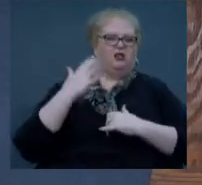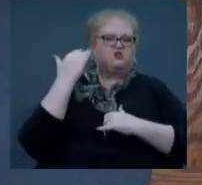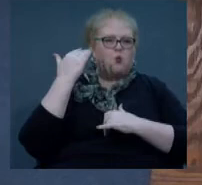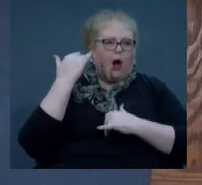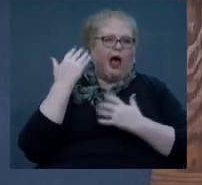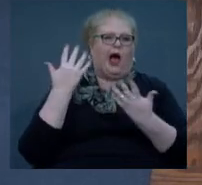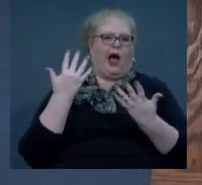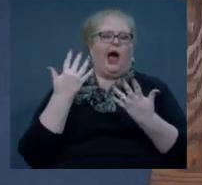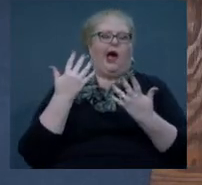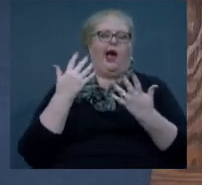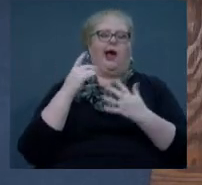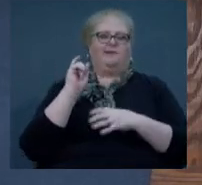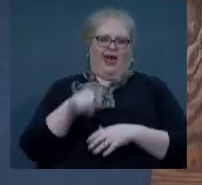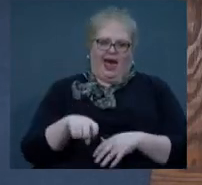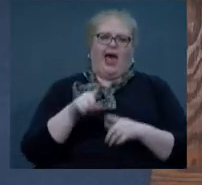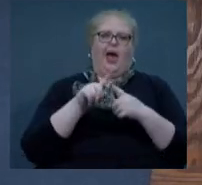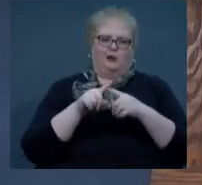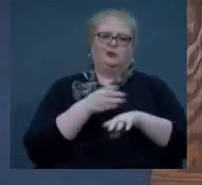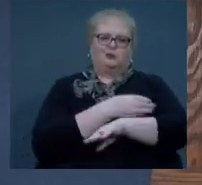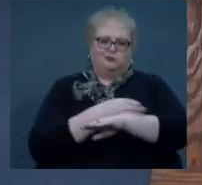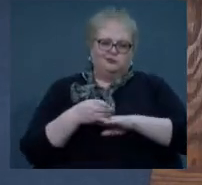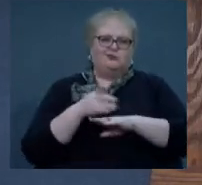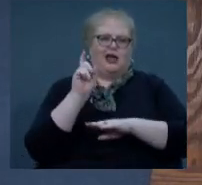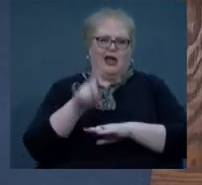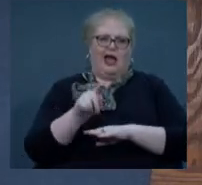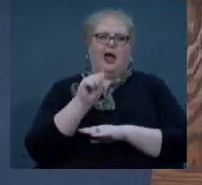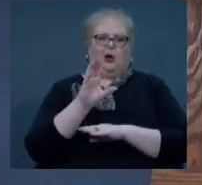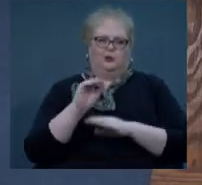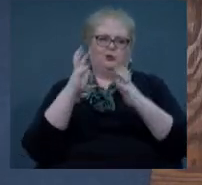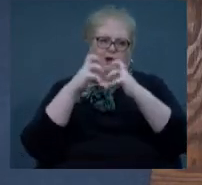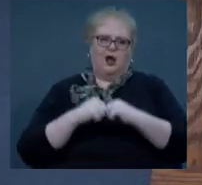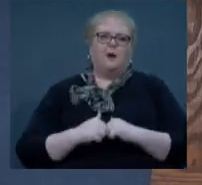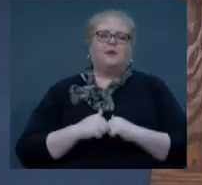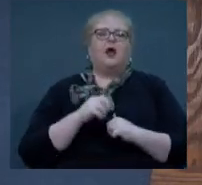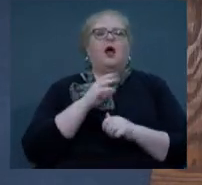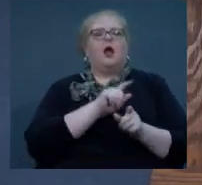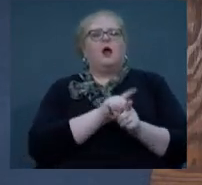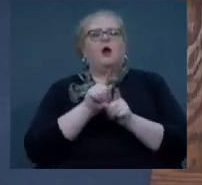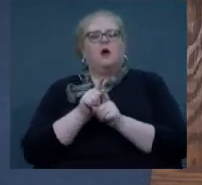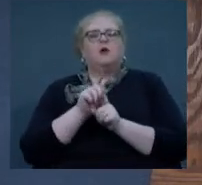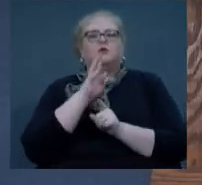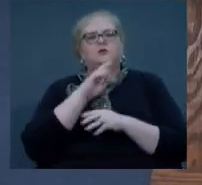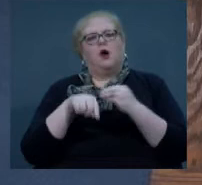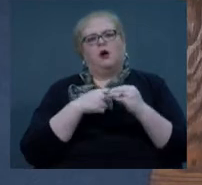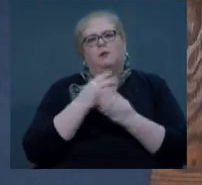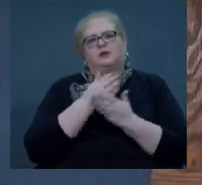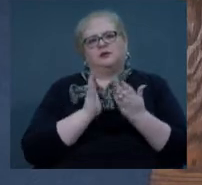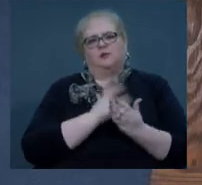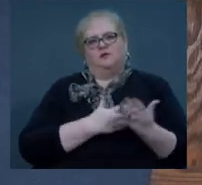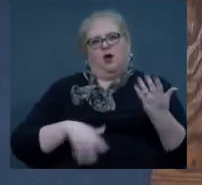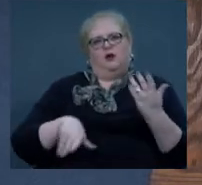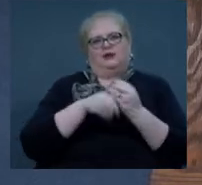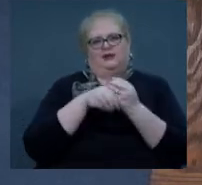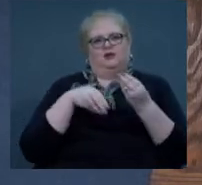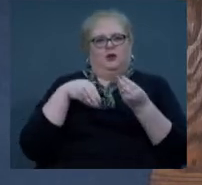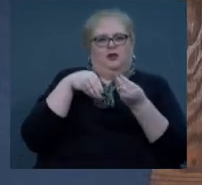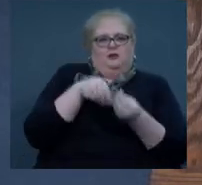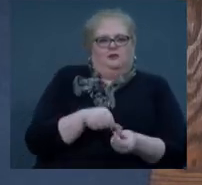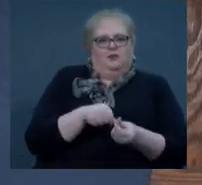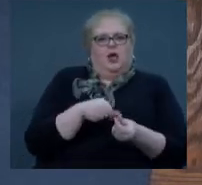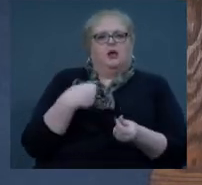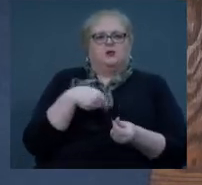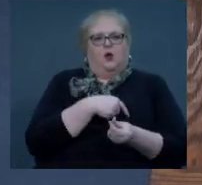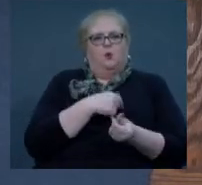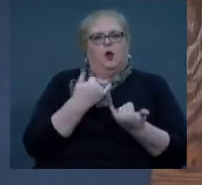finally speak to some of the additional expense that we're going to prepare this site for